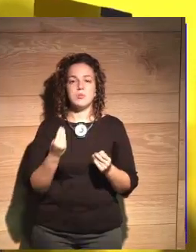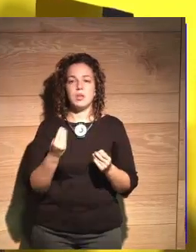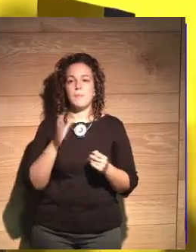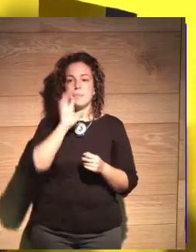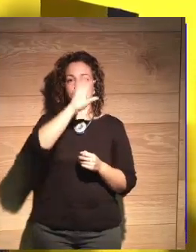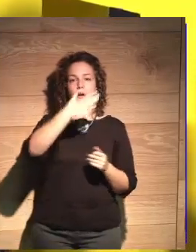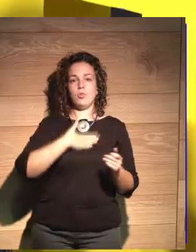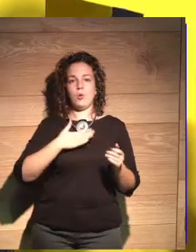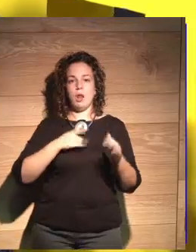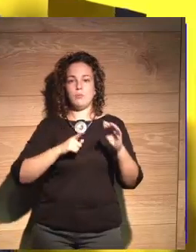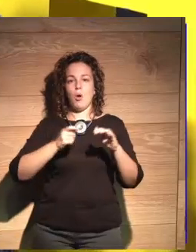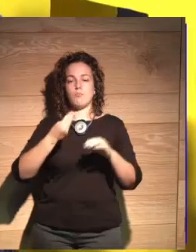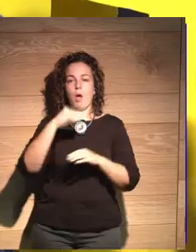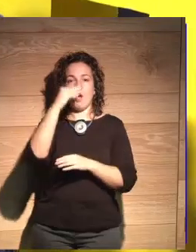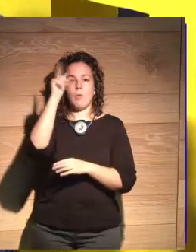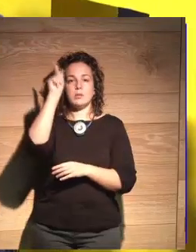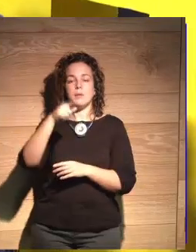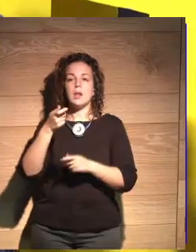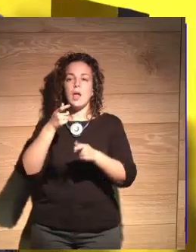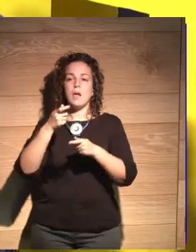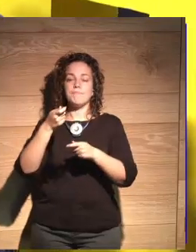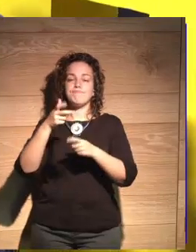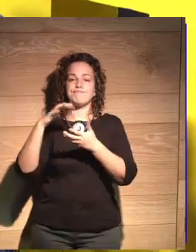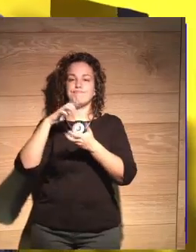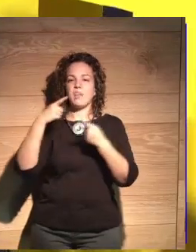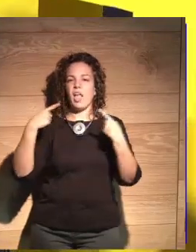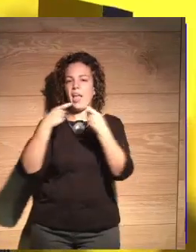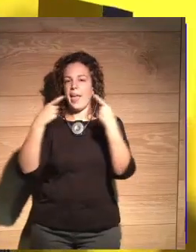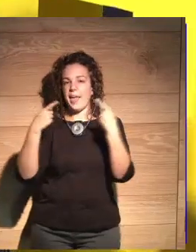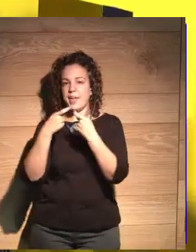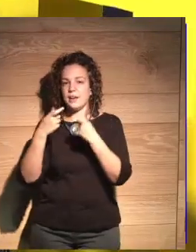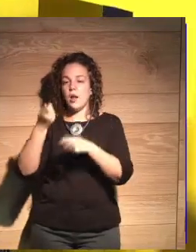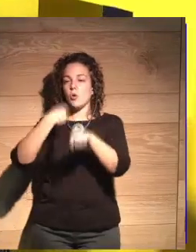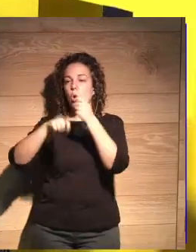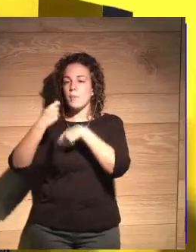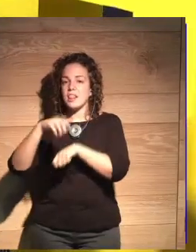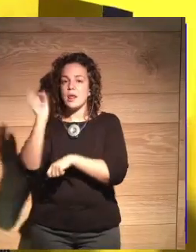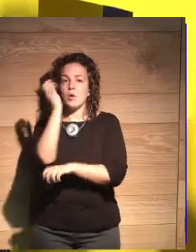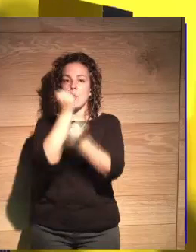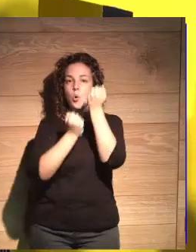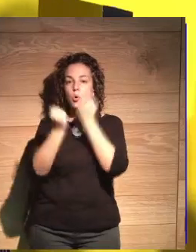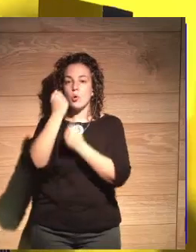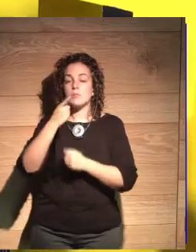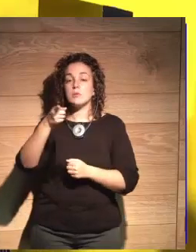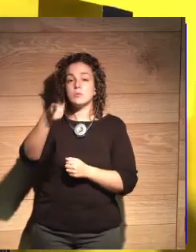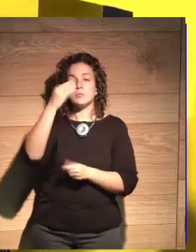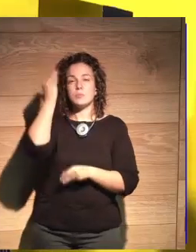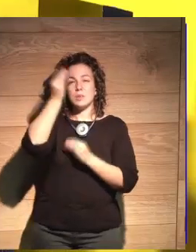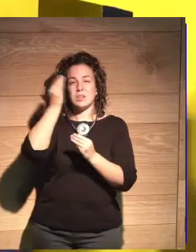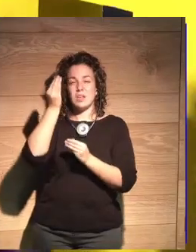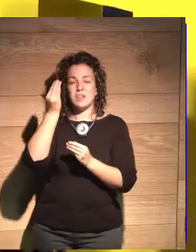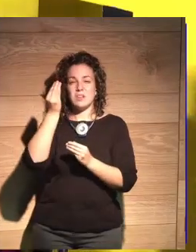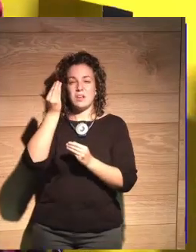or economic war? It's possible to find again these threats that you write in your